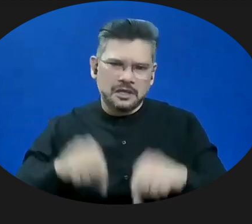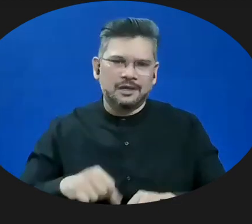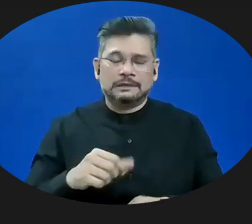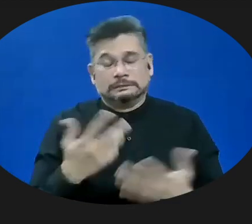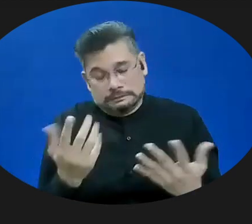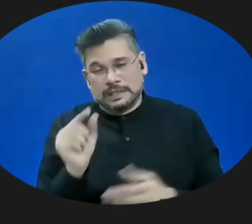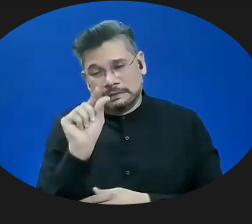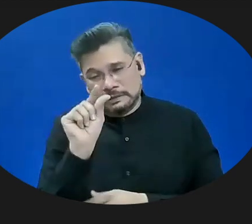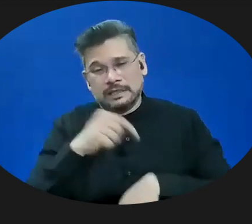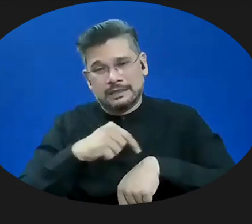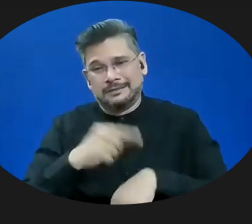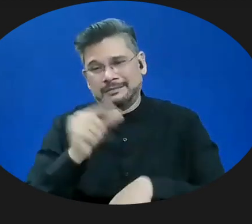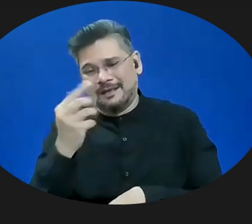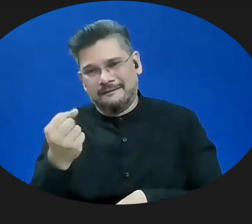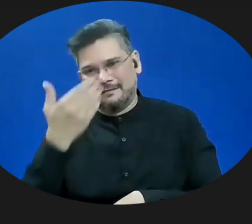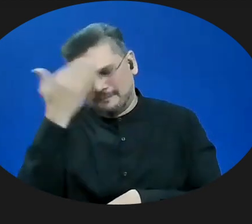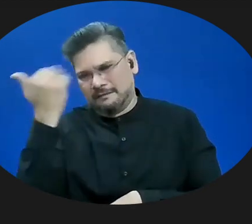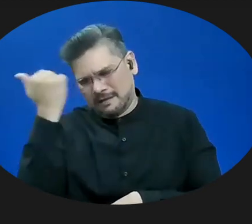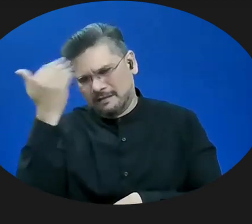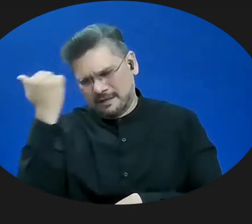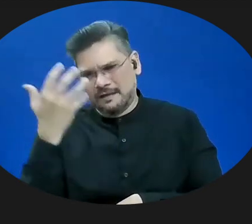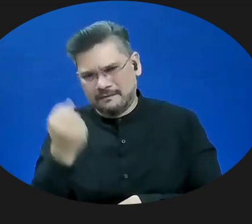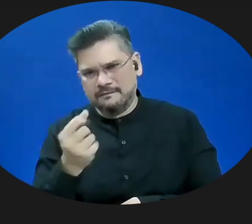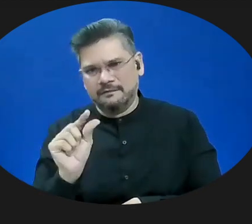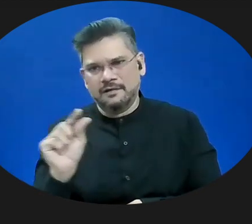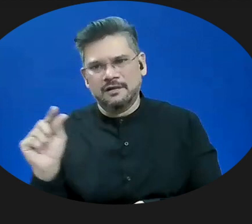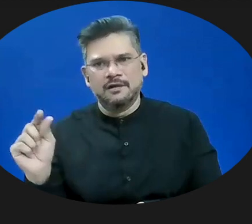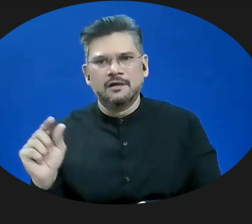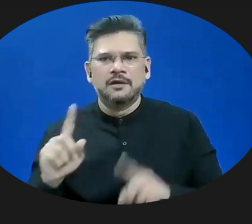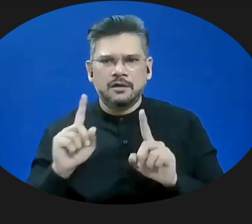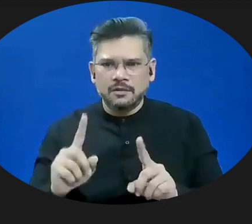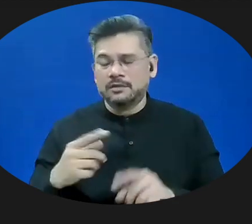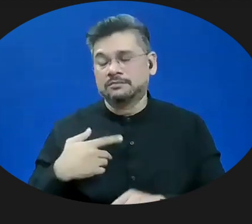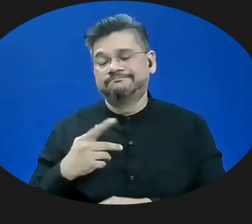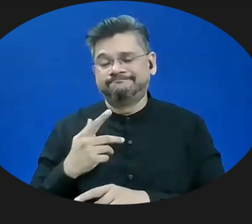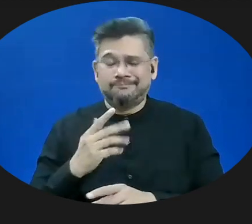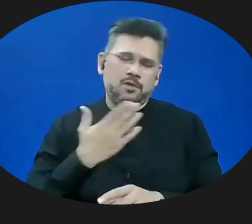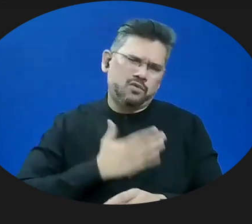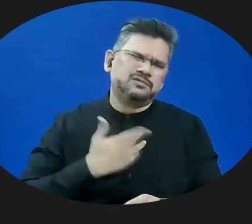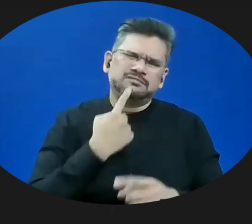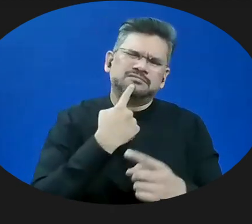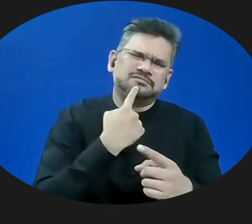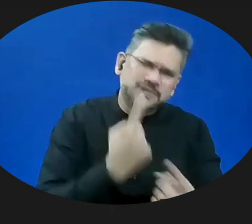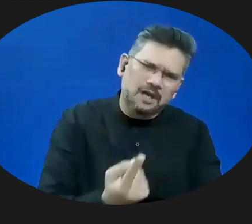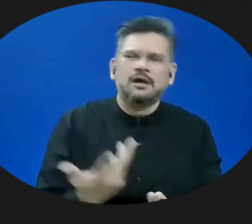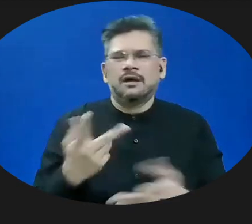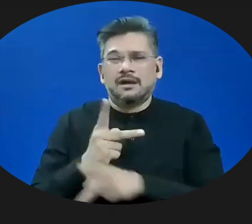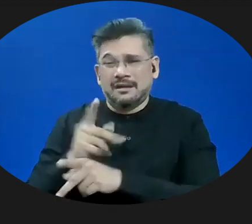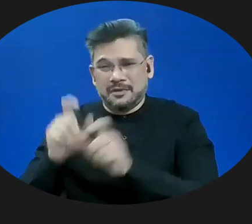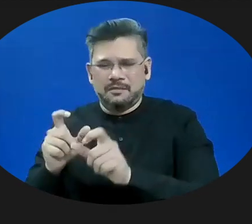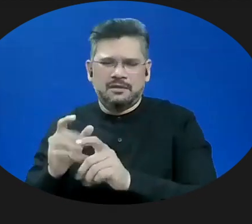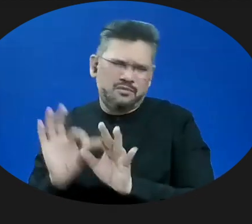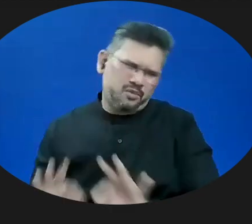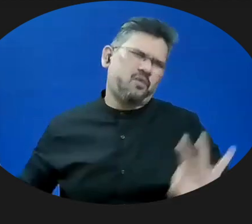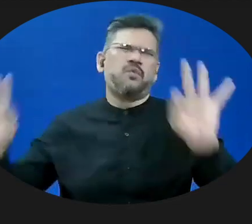and everything. What I'm trying to say is that the care partners are very important, and also the person living dementia,